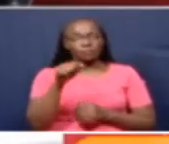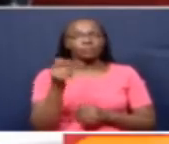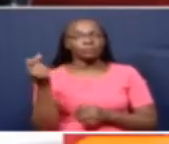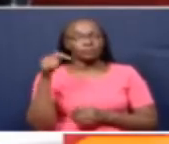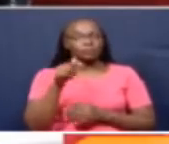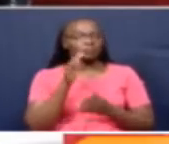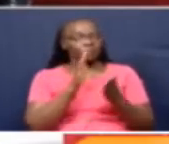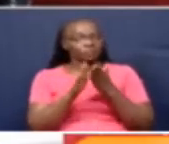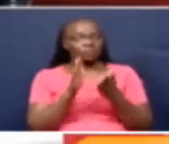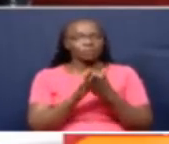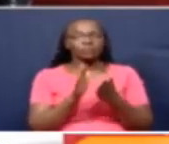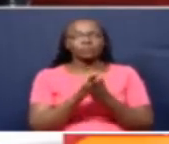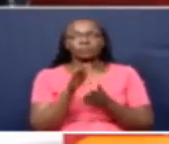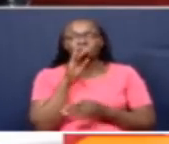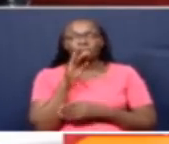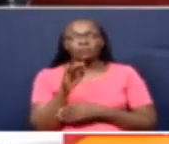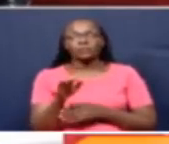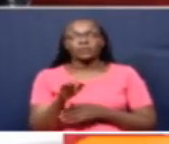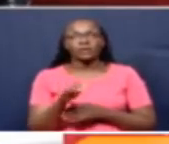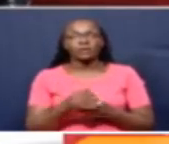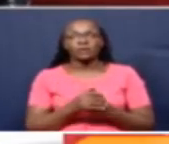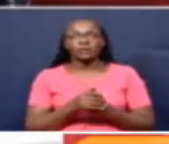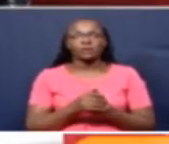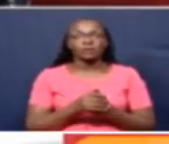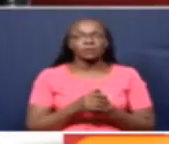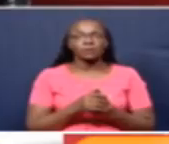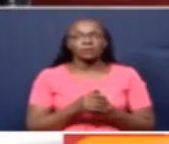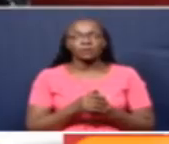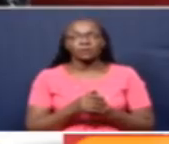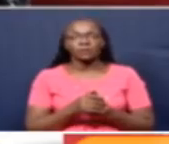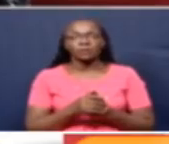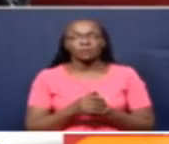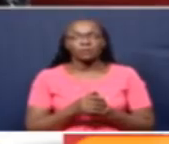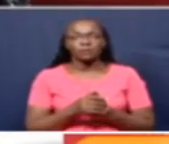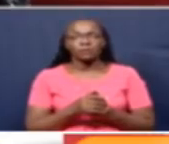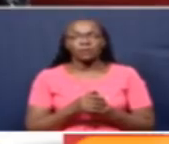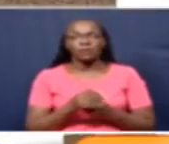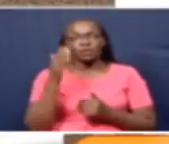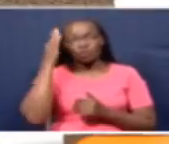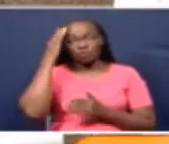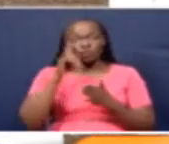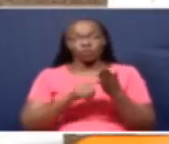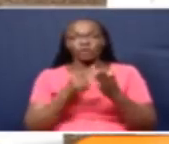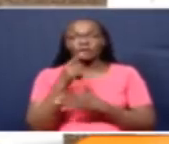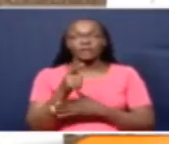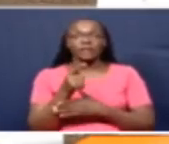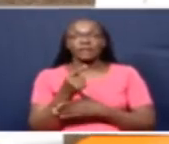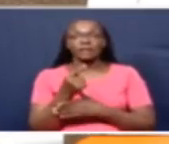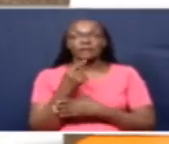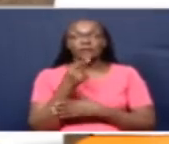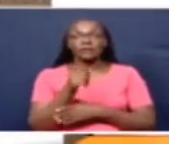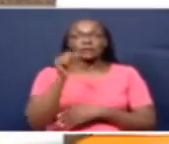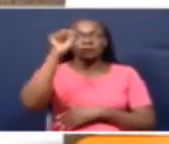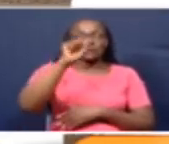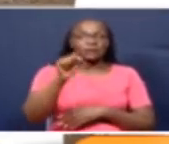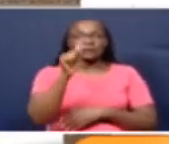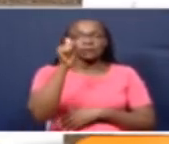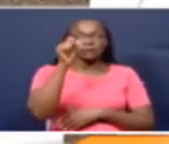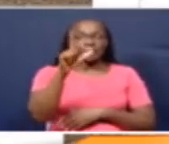His son. Oh, okay. Waiganjo. I don't know him. You know what he says? He says, Sal is the